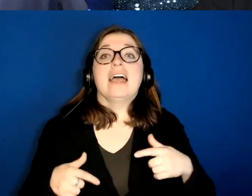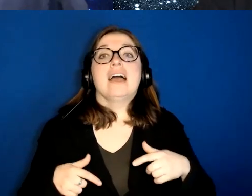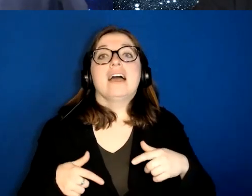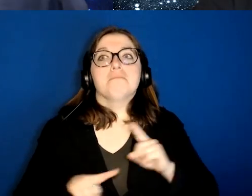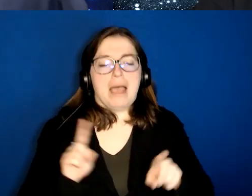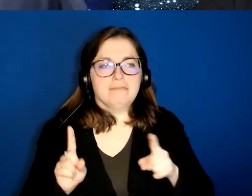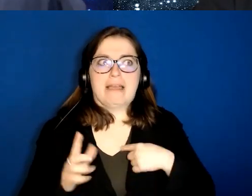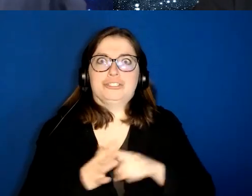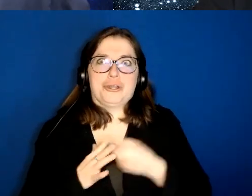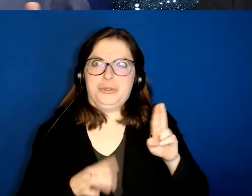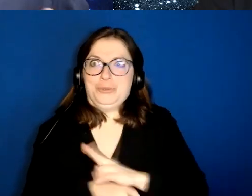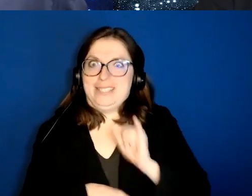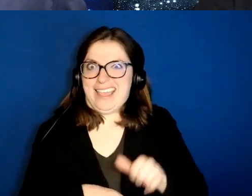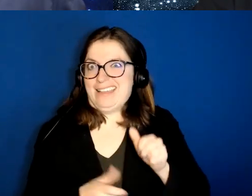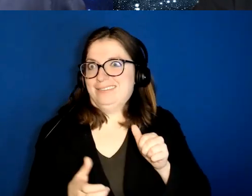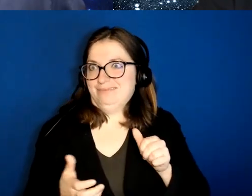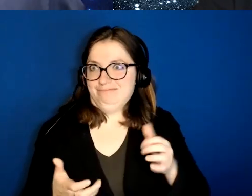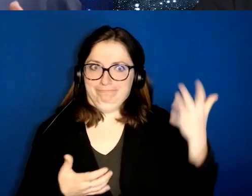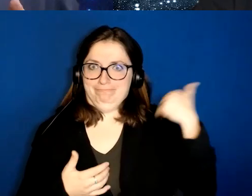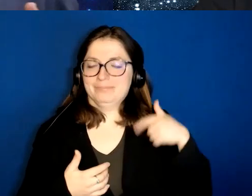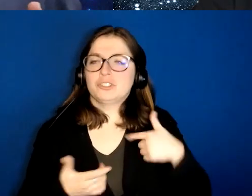gamification. But I try to keep things